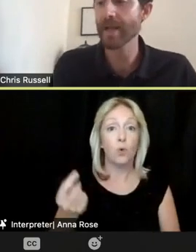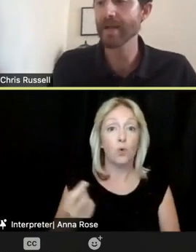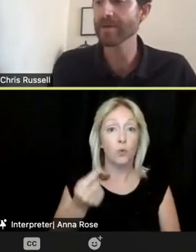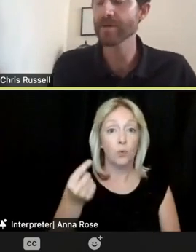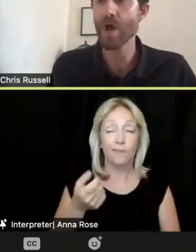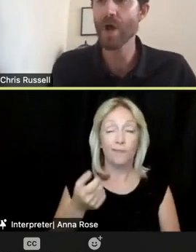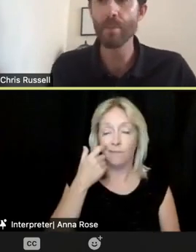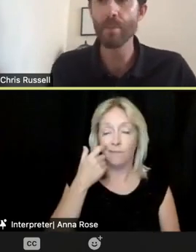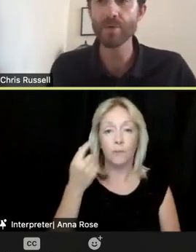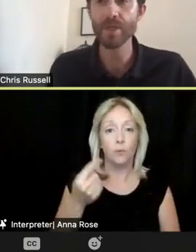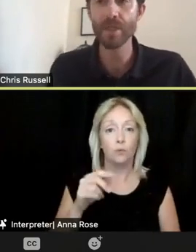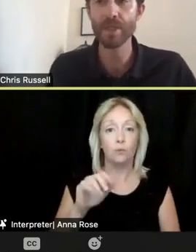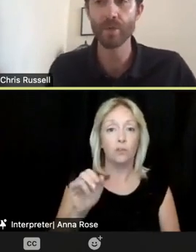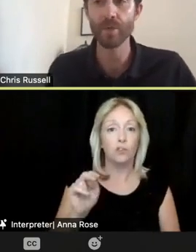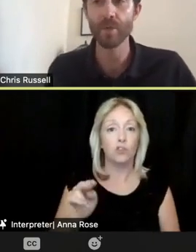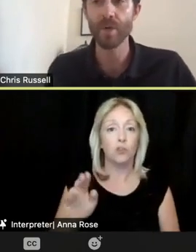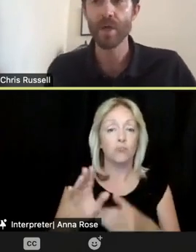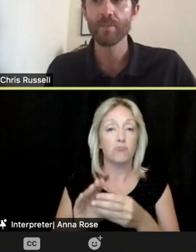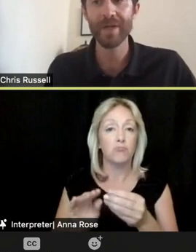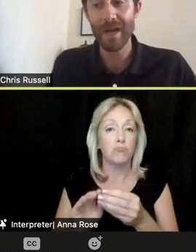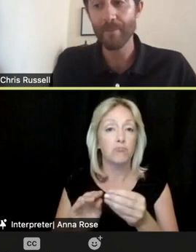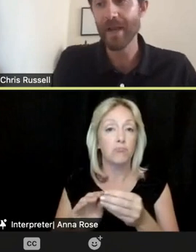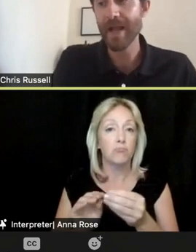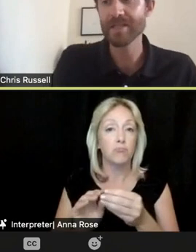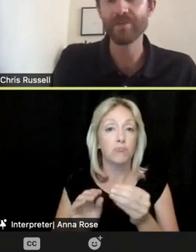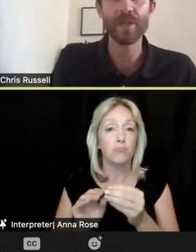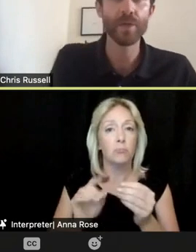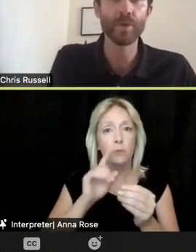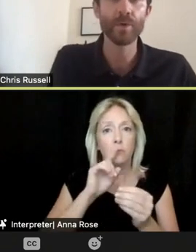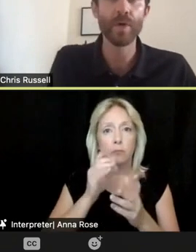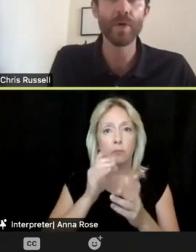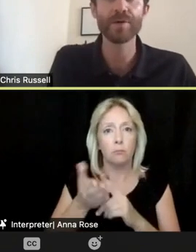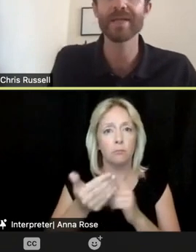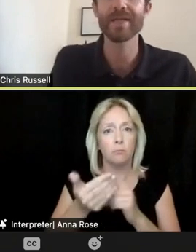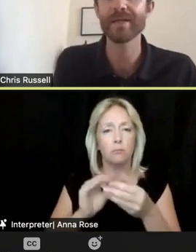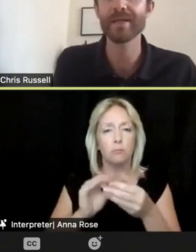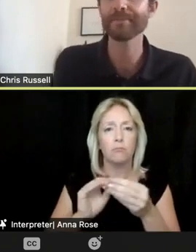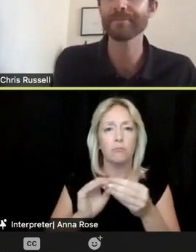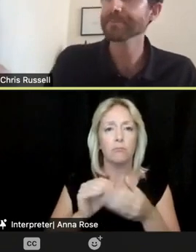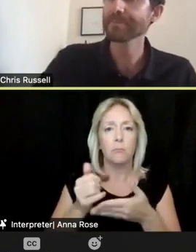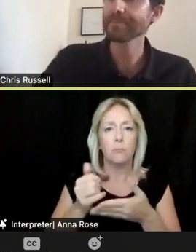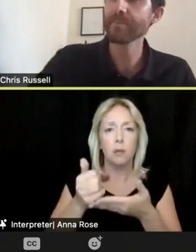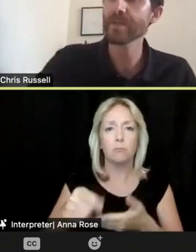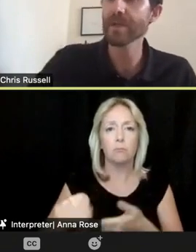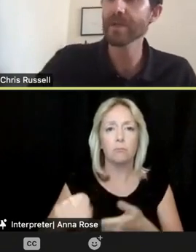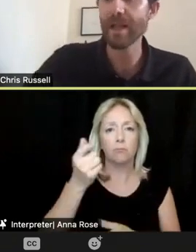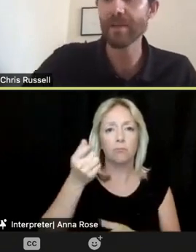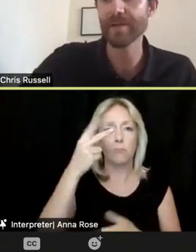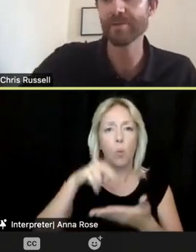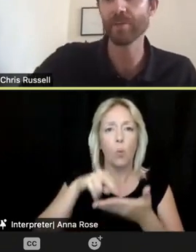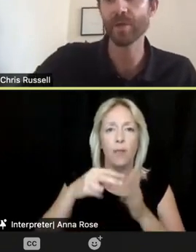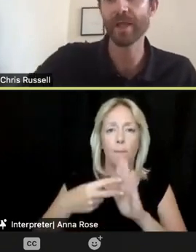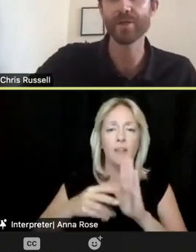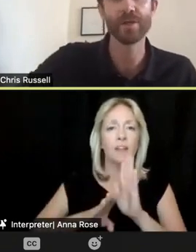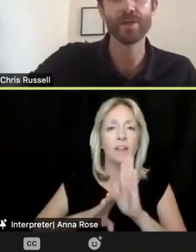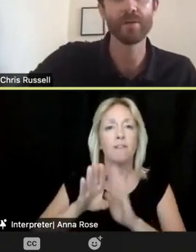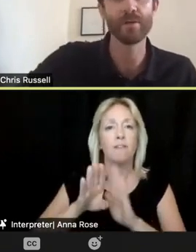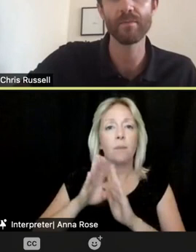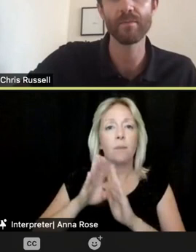lead and talked mostly through, pretty comprehensively through understanding the development